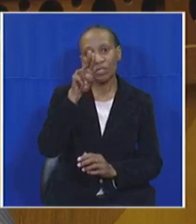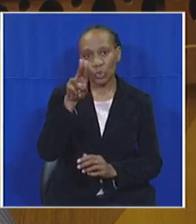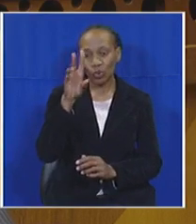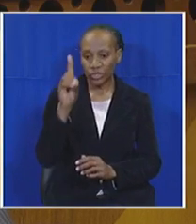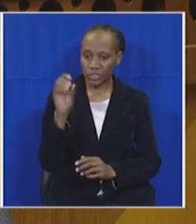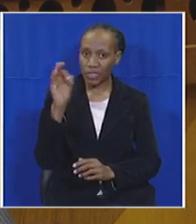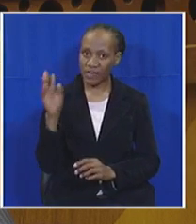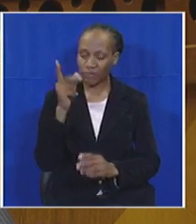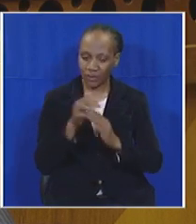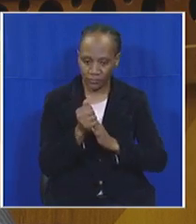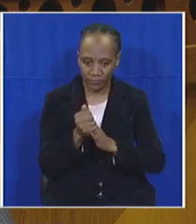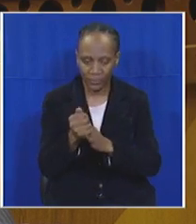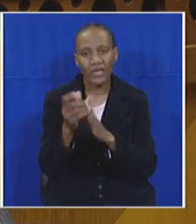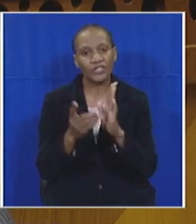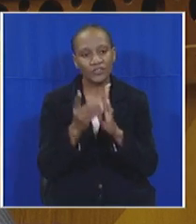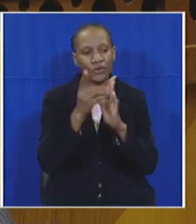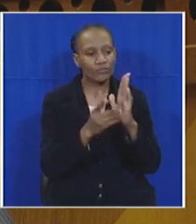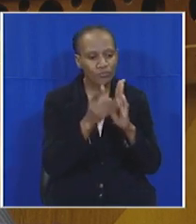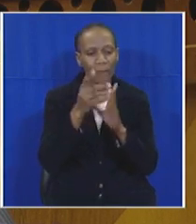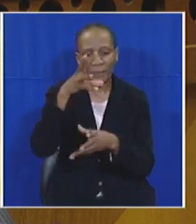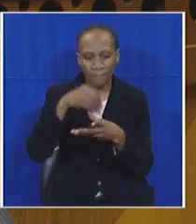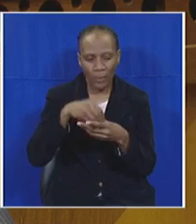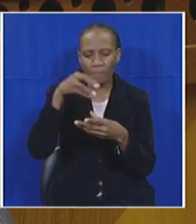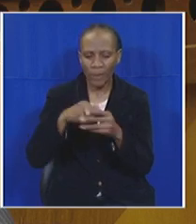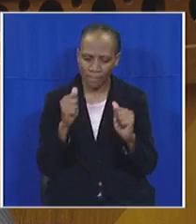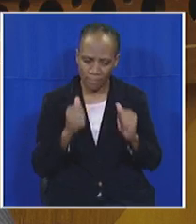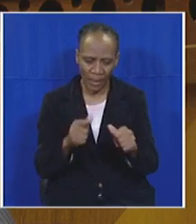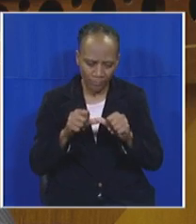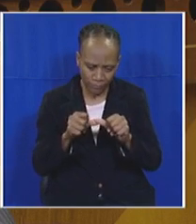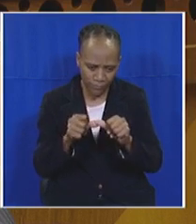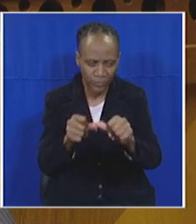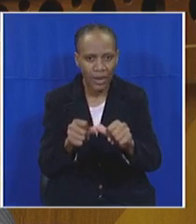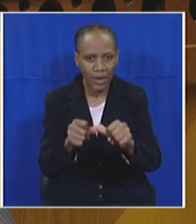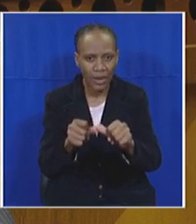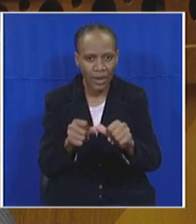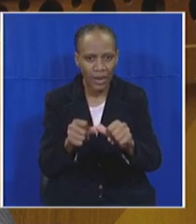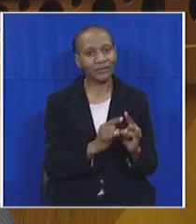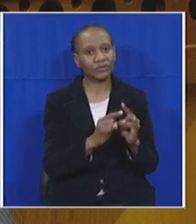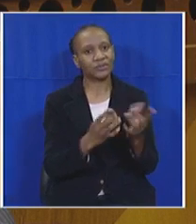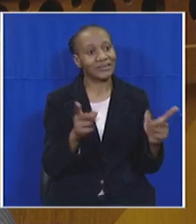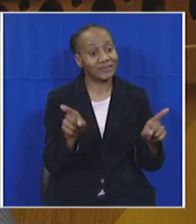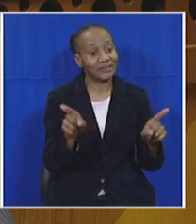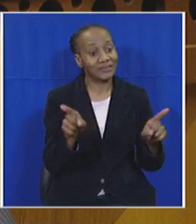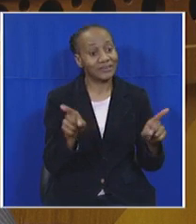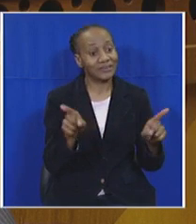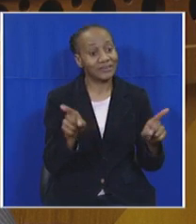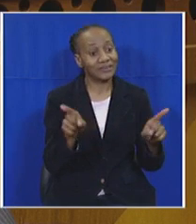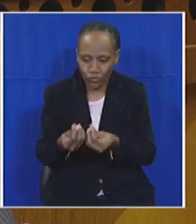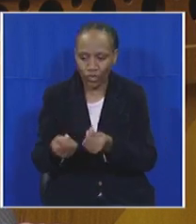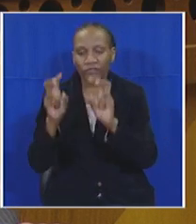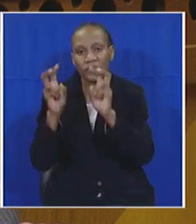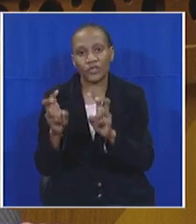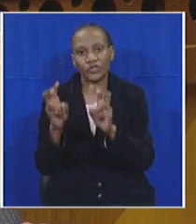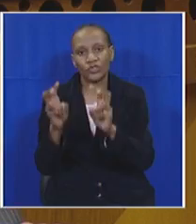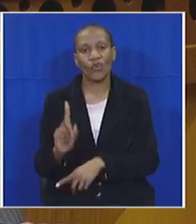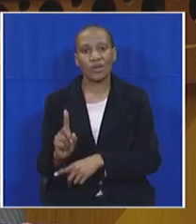guide the development of inclusive, resilient, and livable urban settlements while directly addressing the